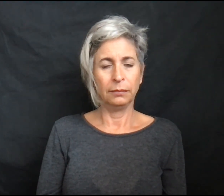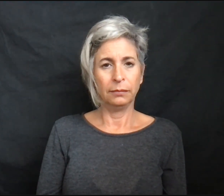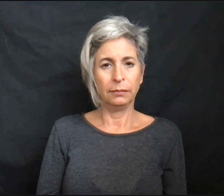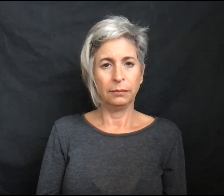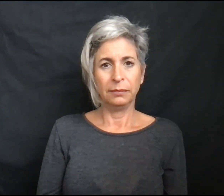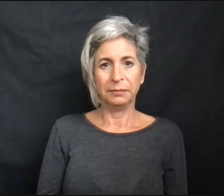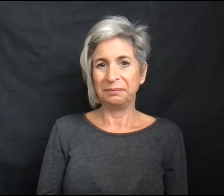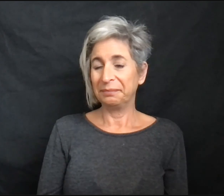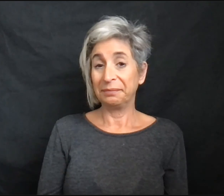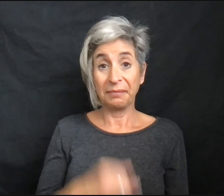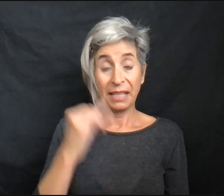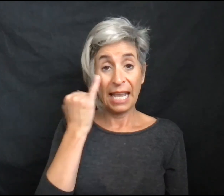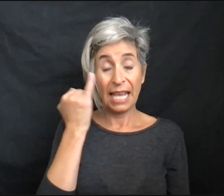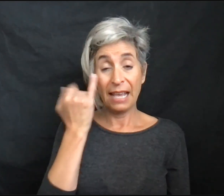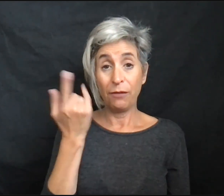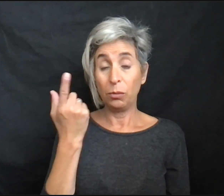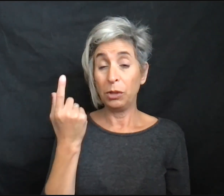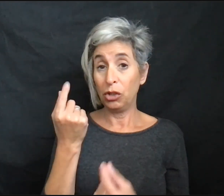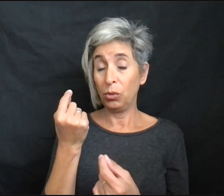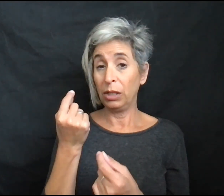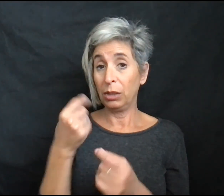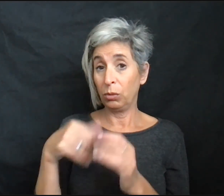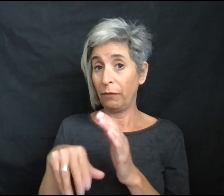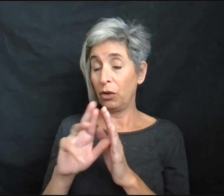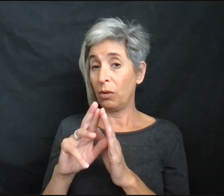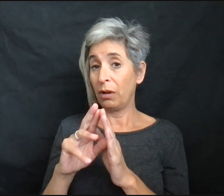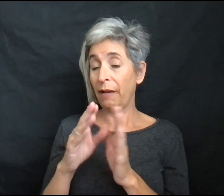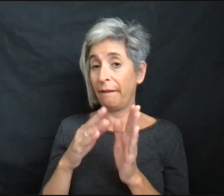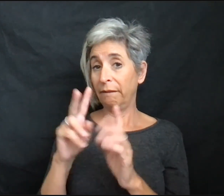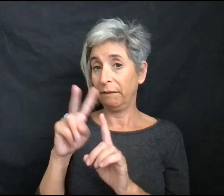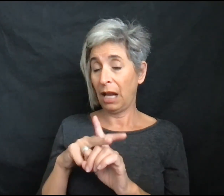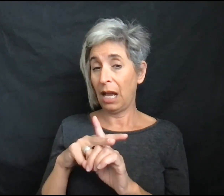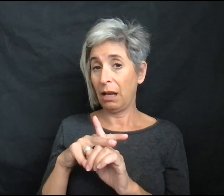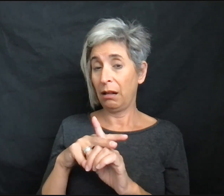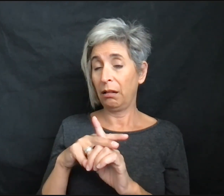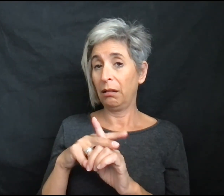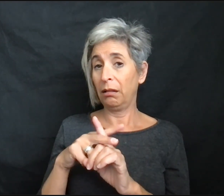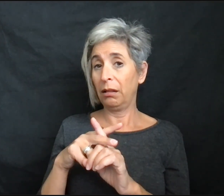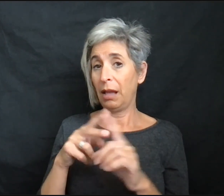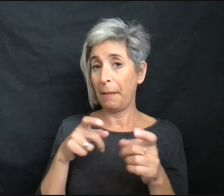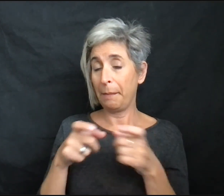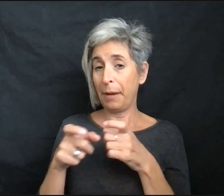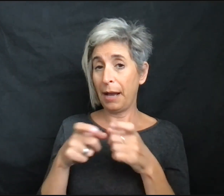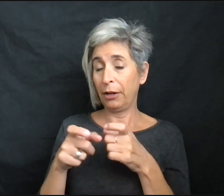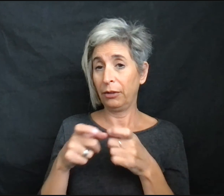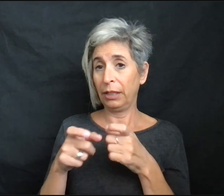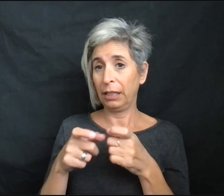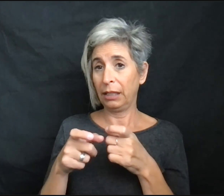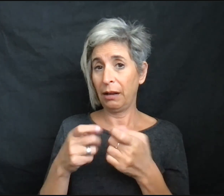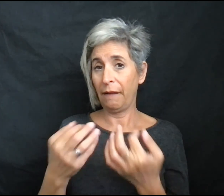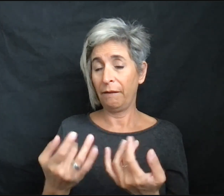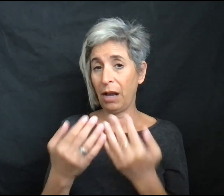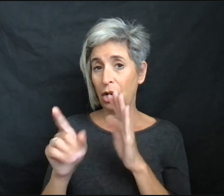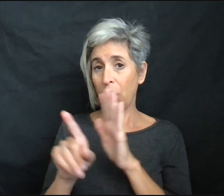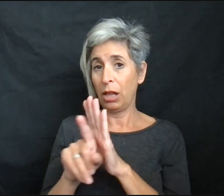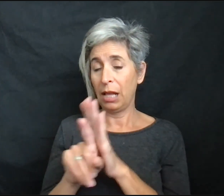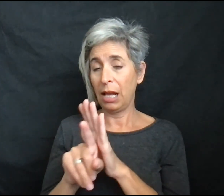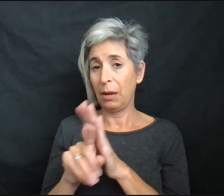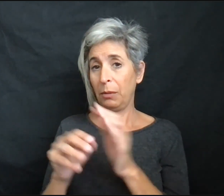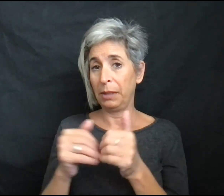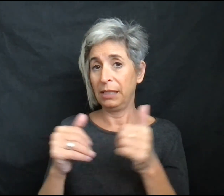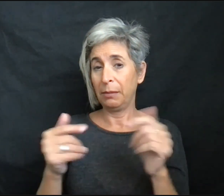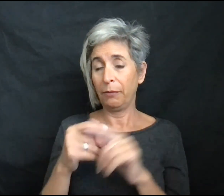Okay. If you will be doing a fire alarm permit as the primary permit and monitoring of the fire alarm will be done separately with a cell unit or